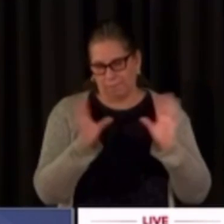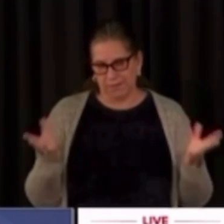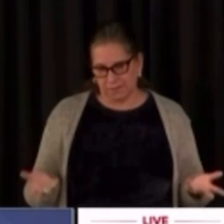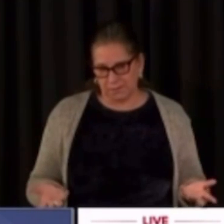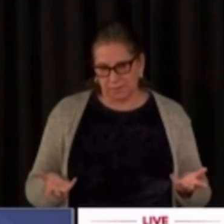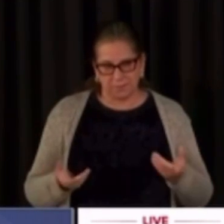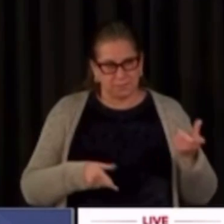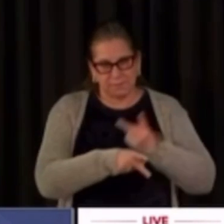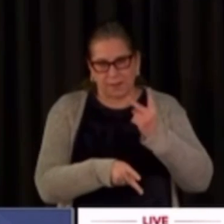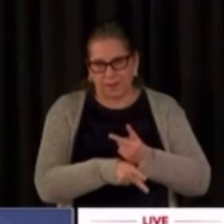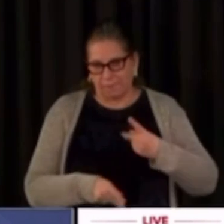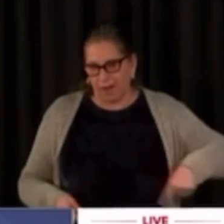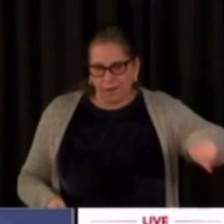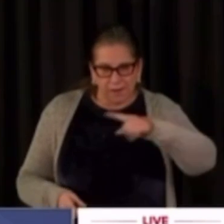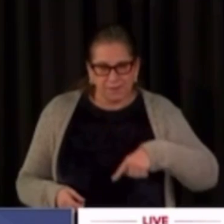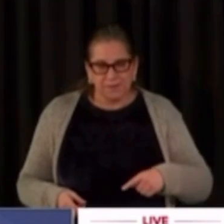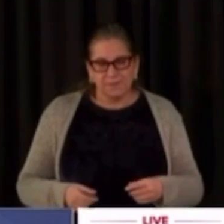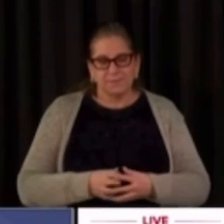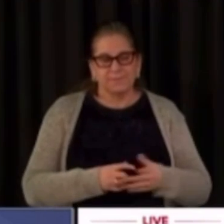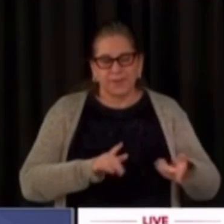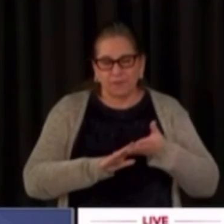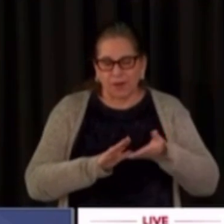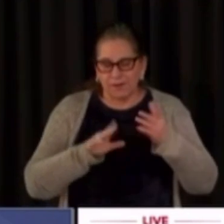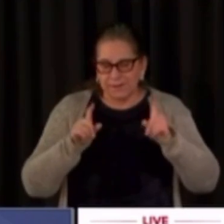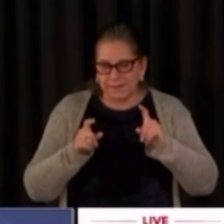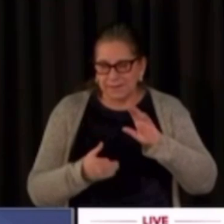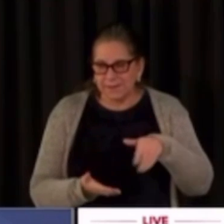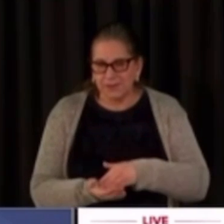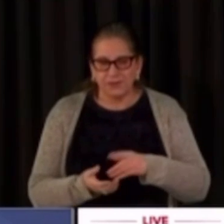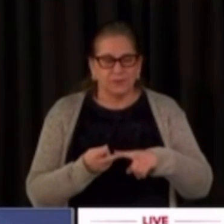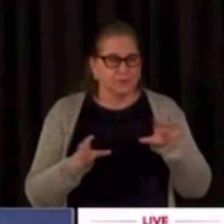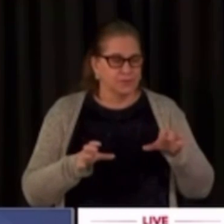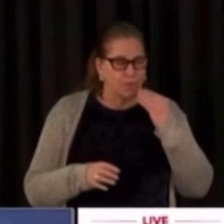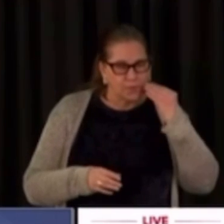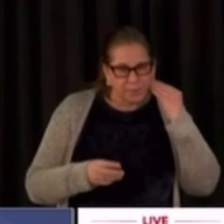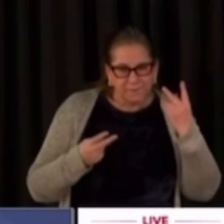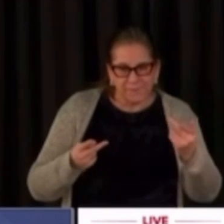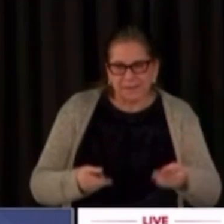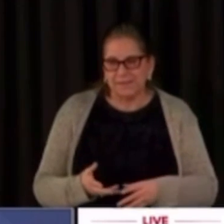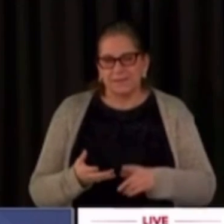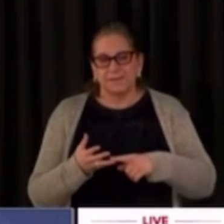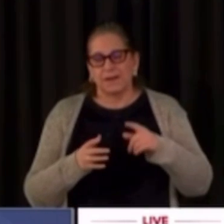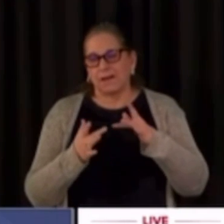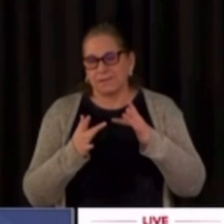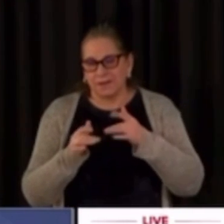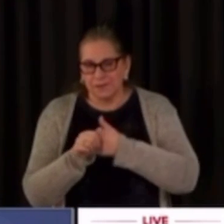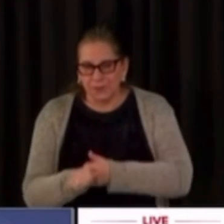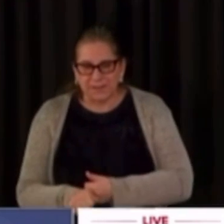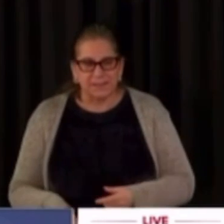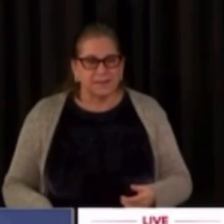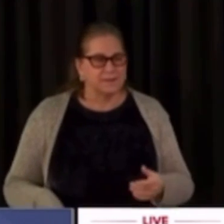who help to do our home visits for contact tracing. Were the first individuals to be vaccinated beginning December